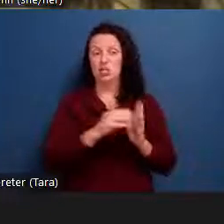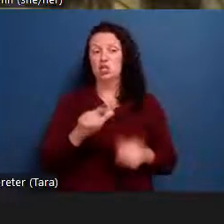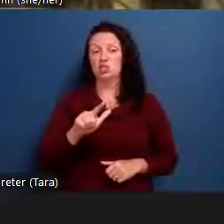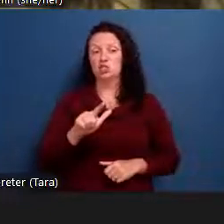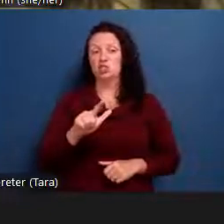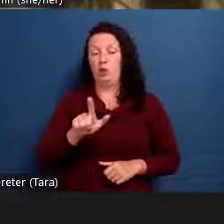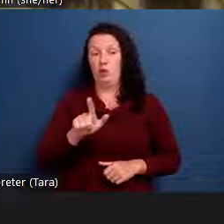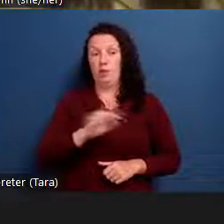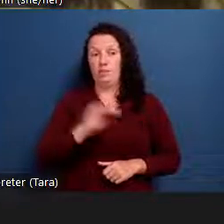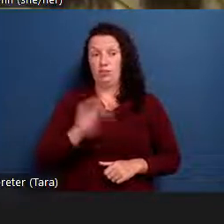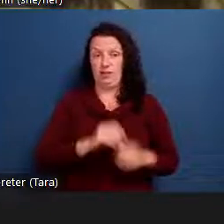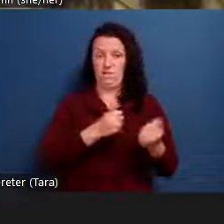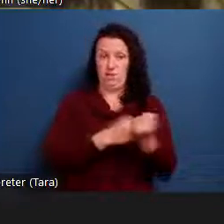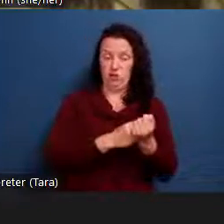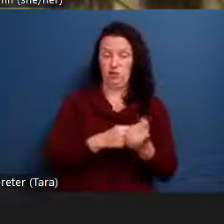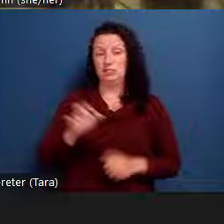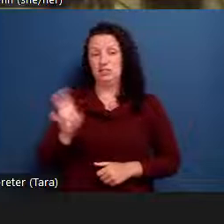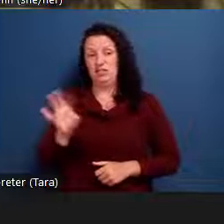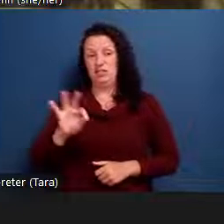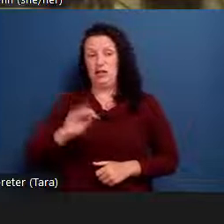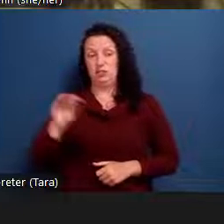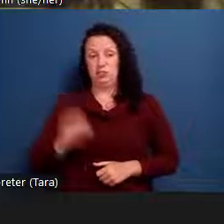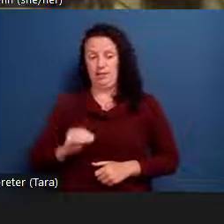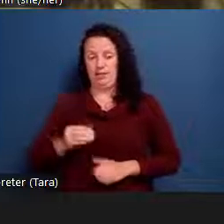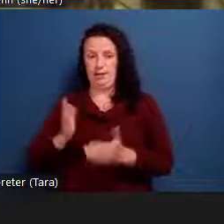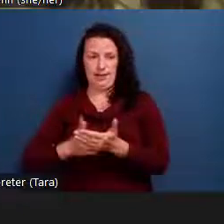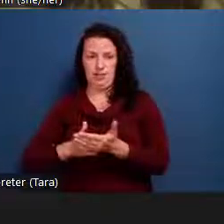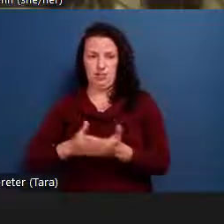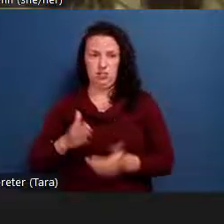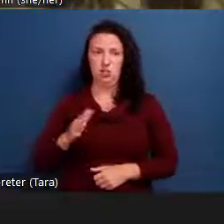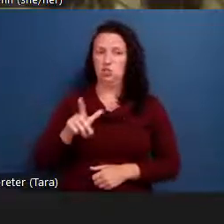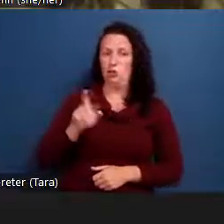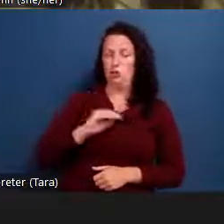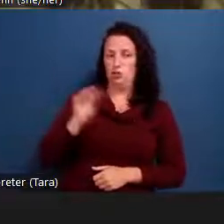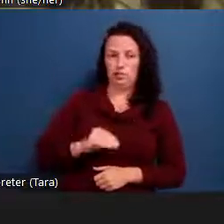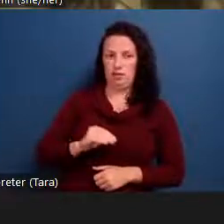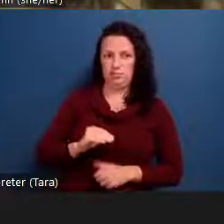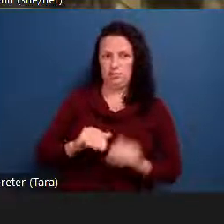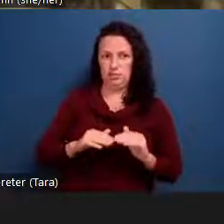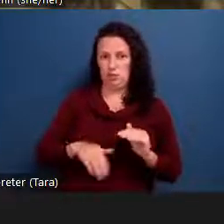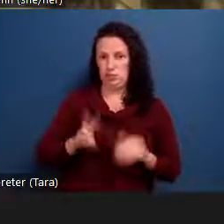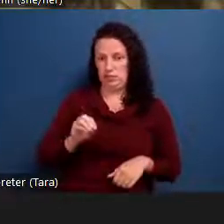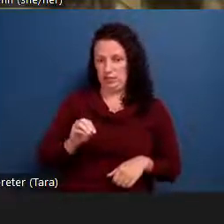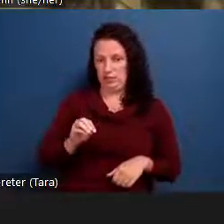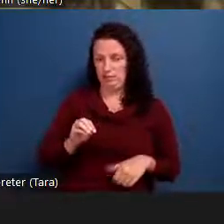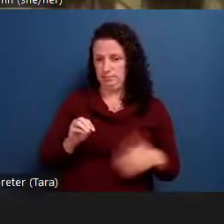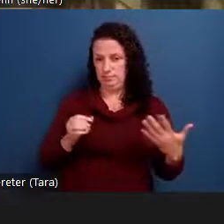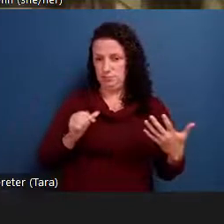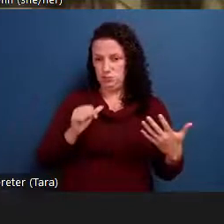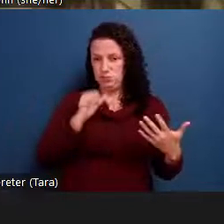favor, 79% against. 21% is not 60, therefore it is not stricken, the text